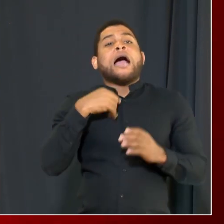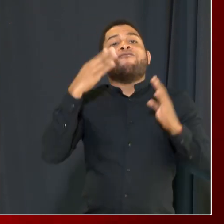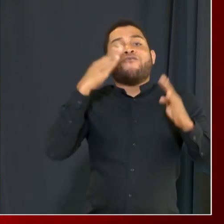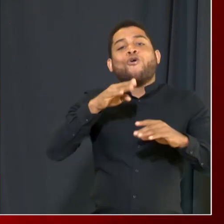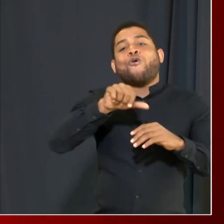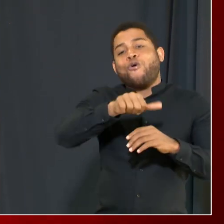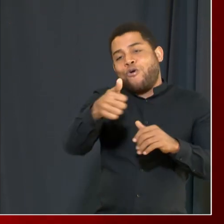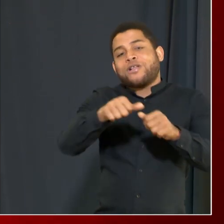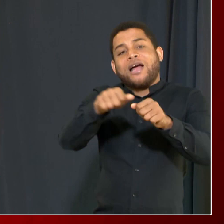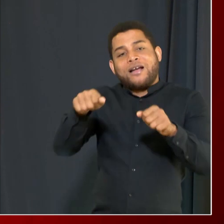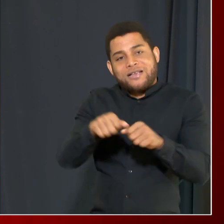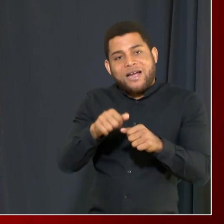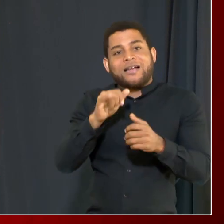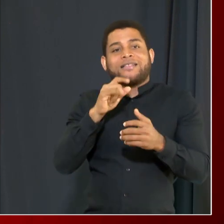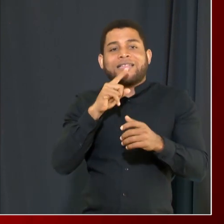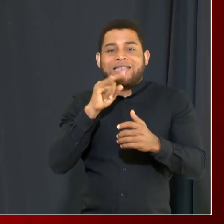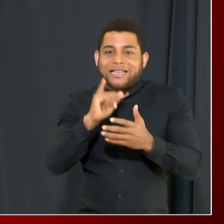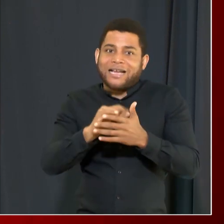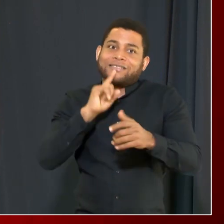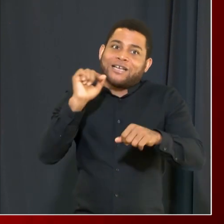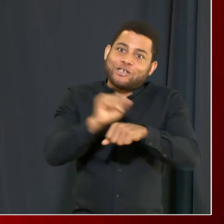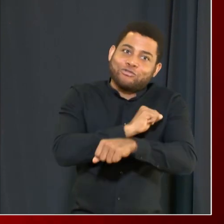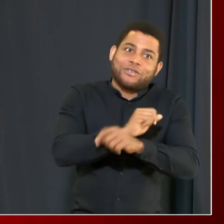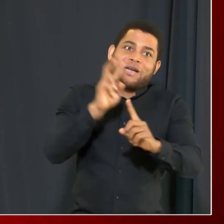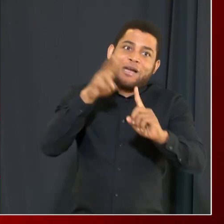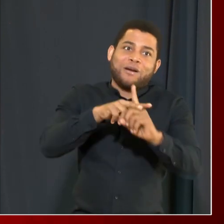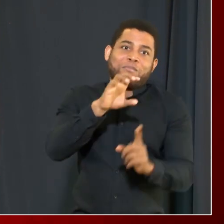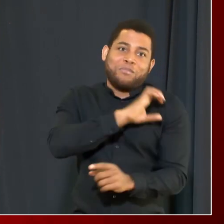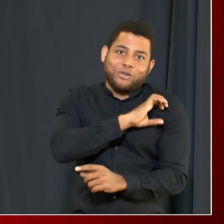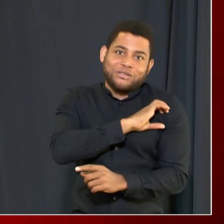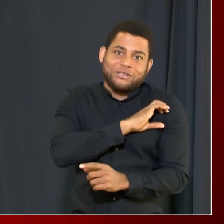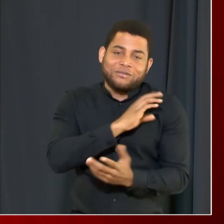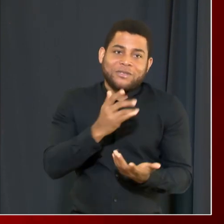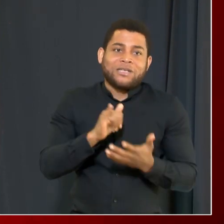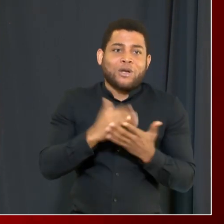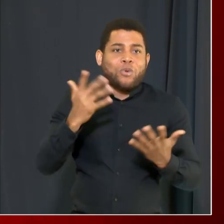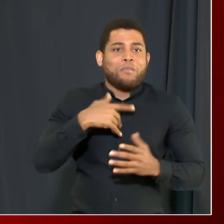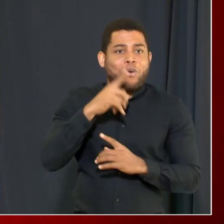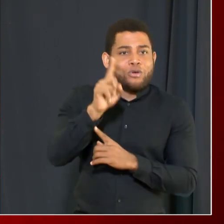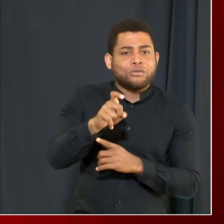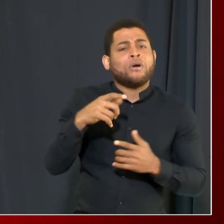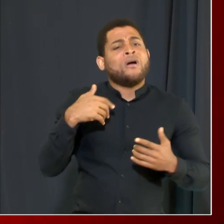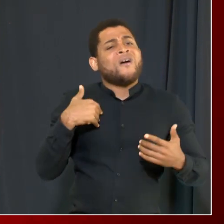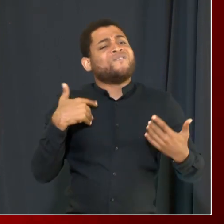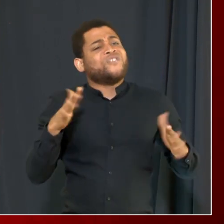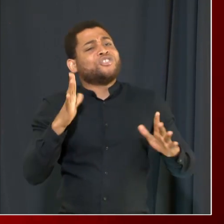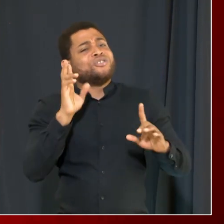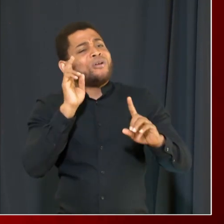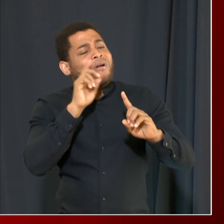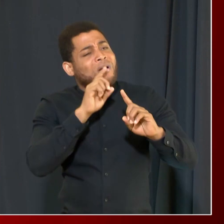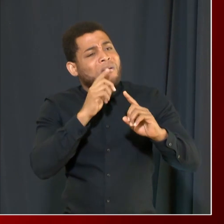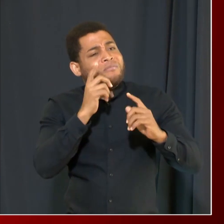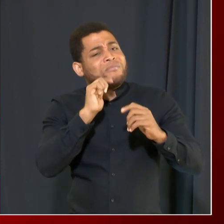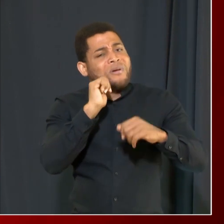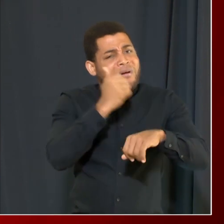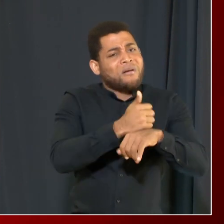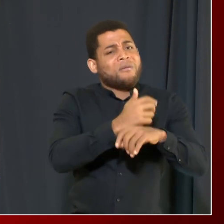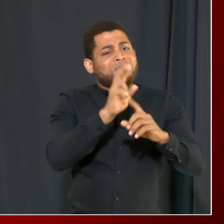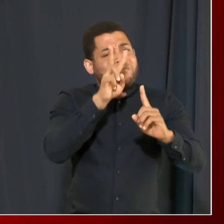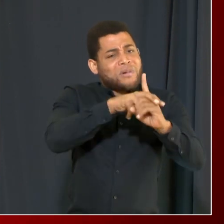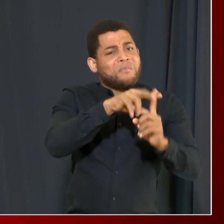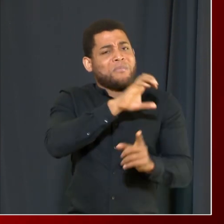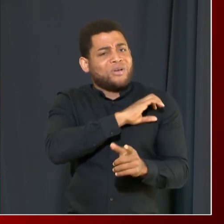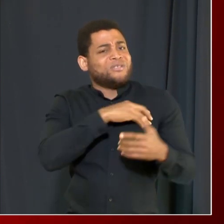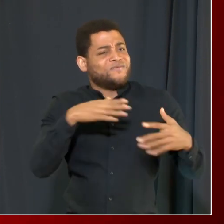actually assigned officers, because I think that was the question, where we've assigned officers in those high impact areas. And we do have the data to support that, and if you need it, we will provide it for